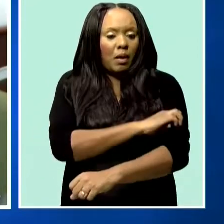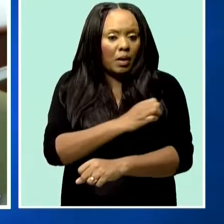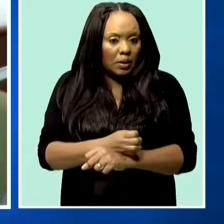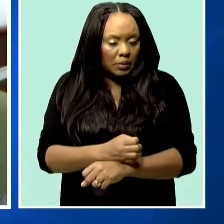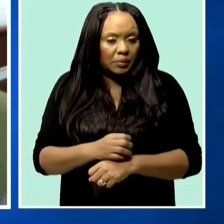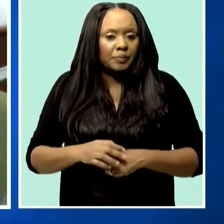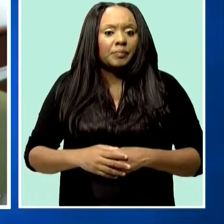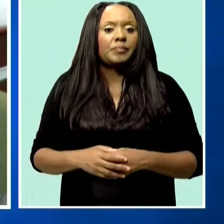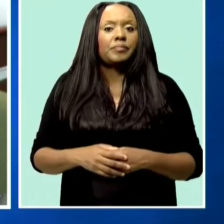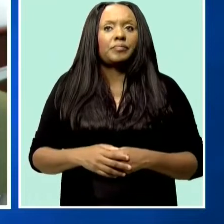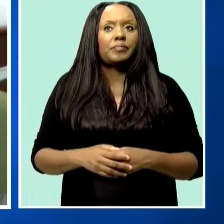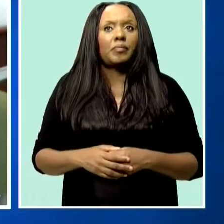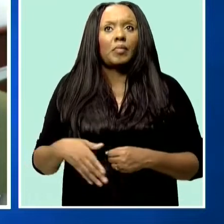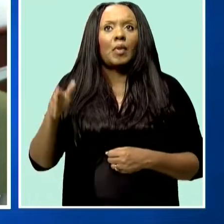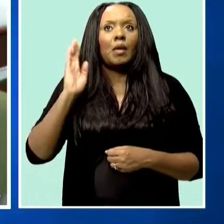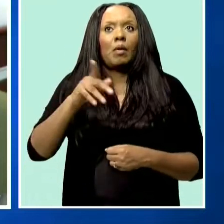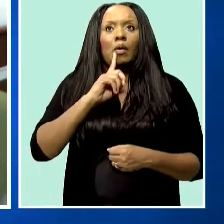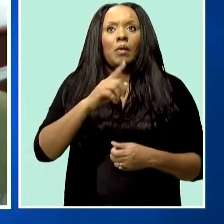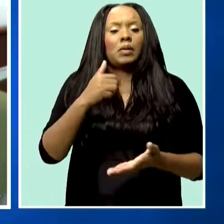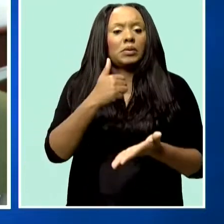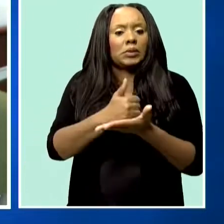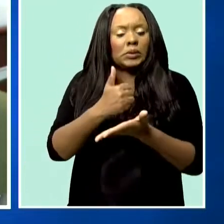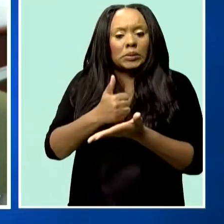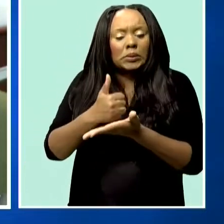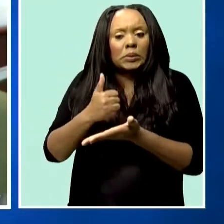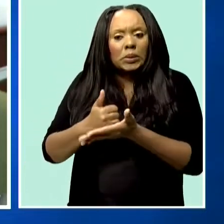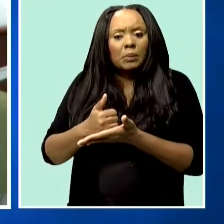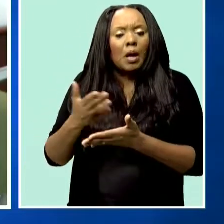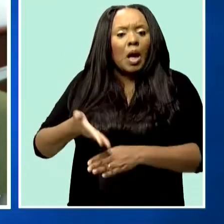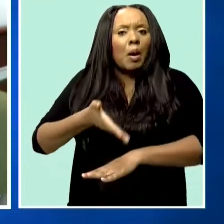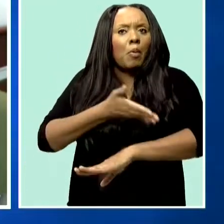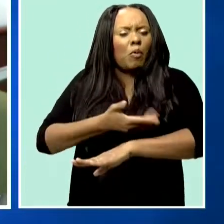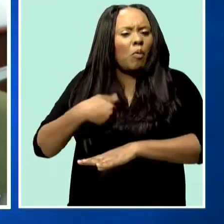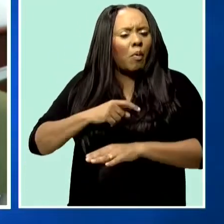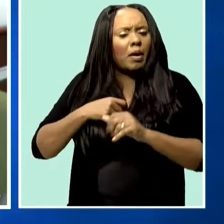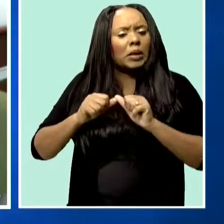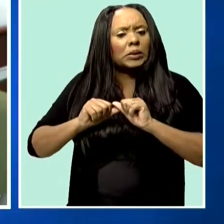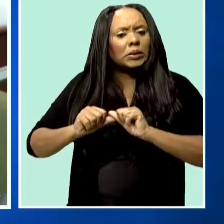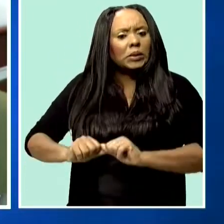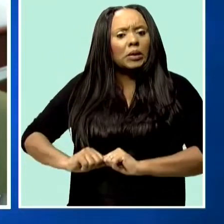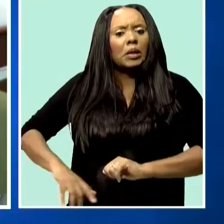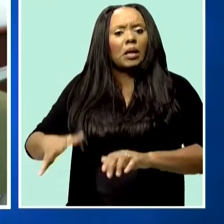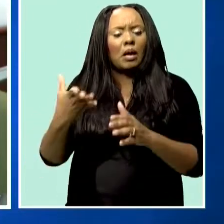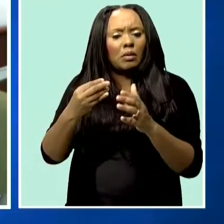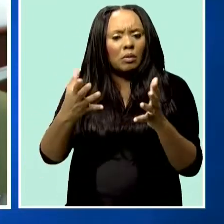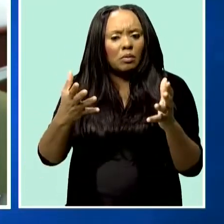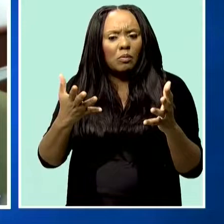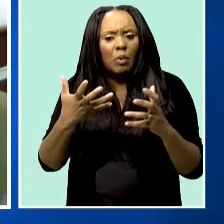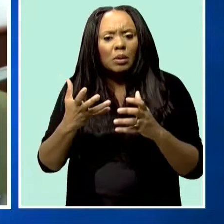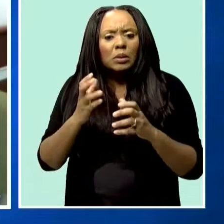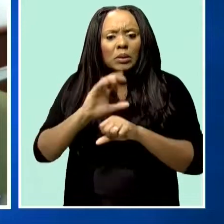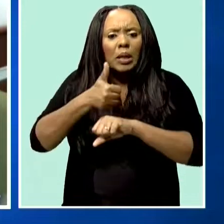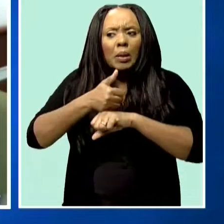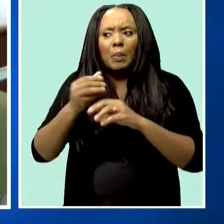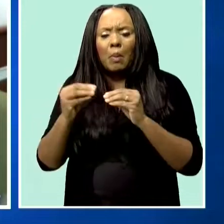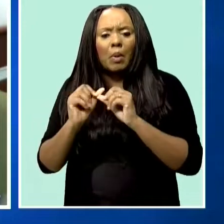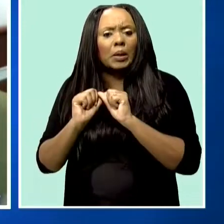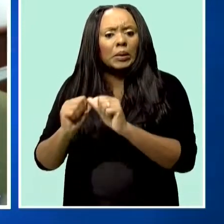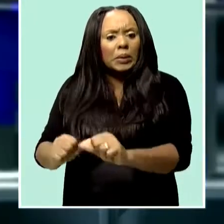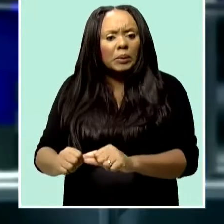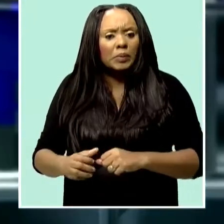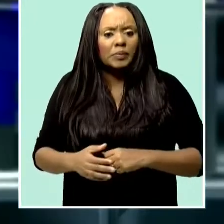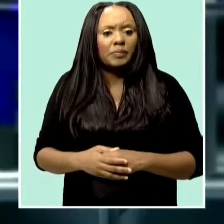network, facilitate the very 63 megawatts we have today. And we continue to do that and need to make more going forward to continue that